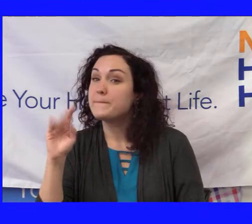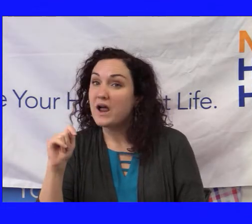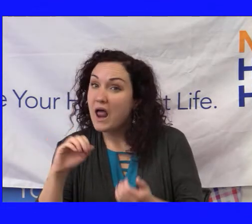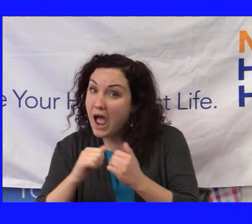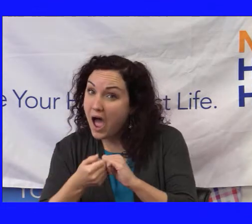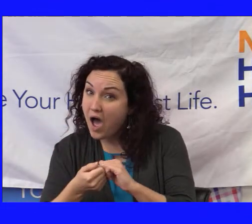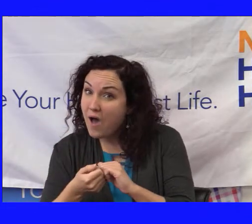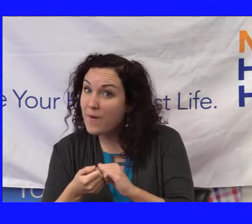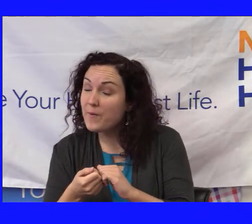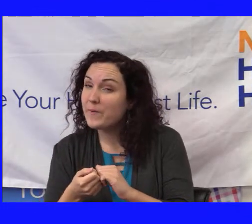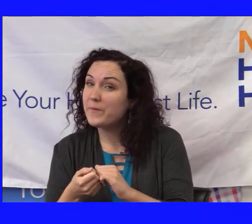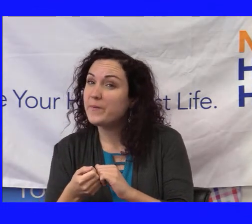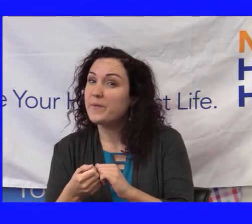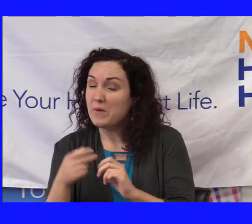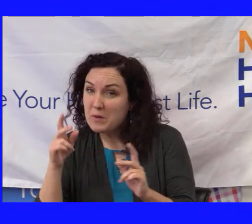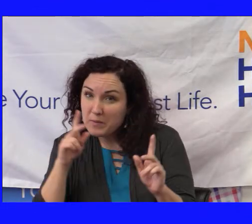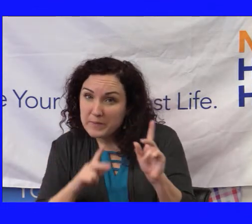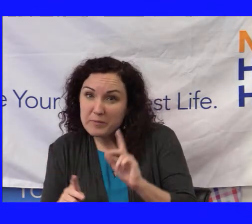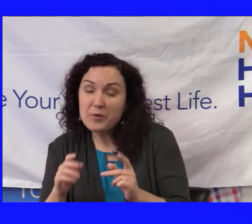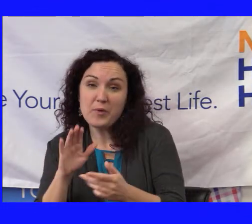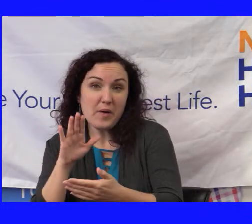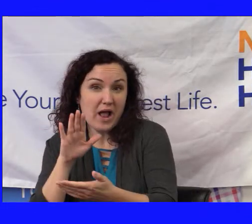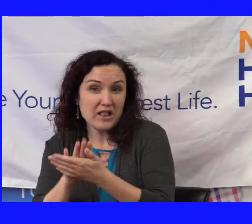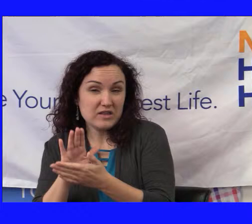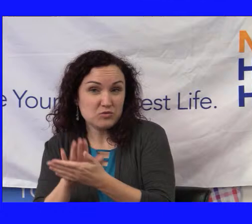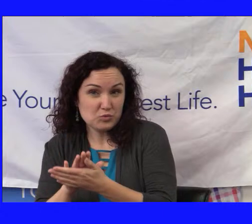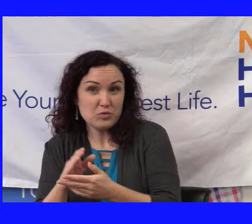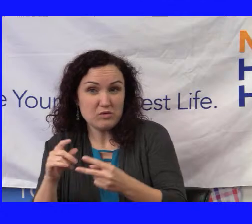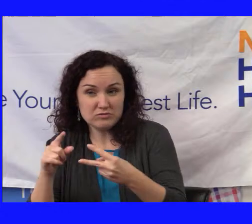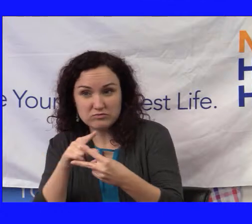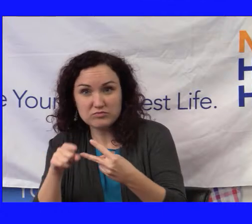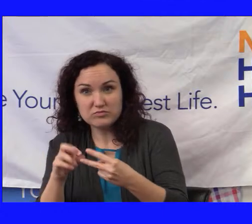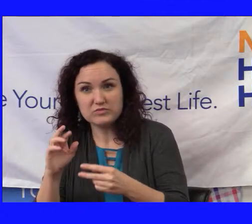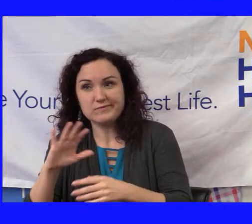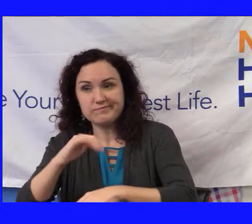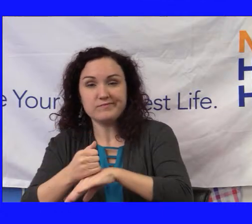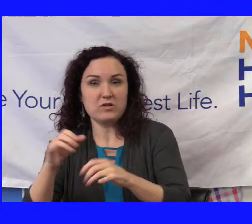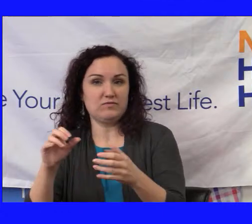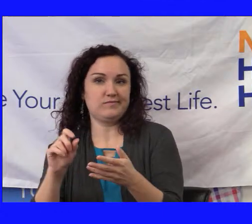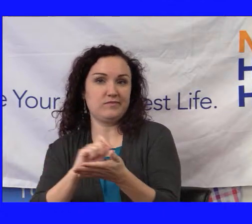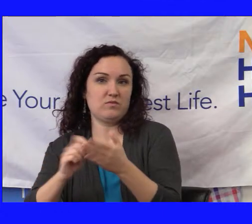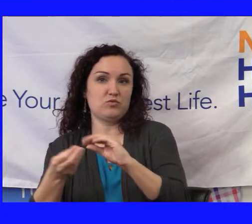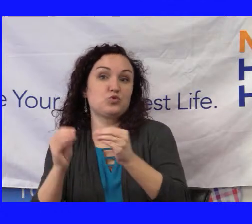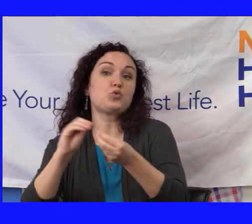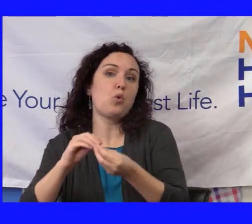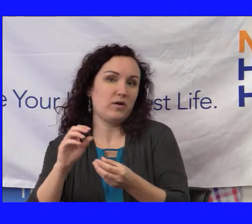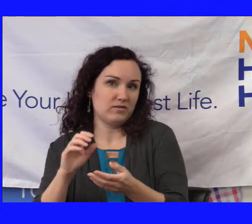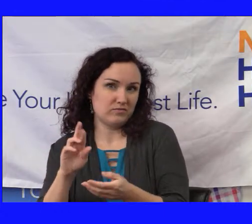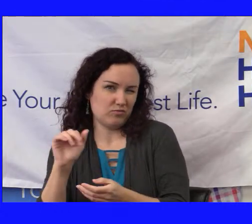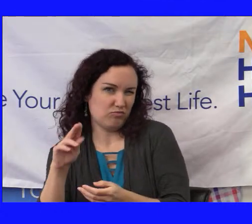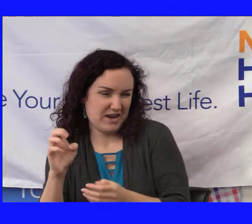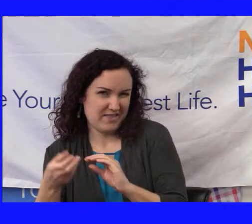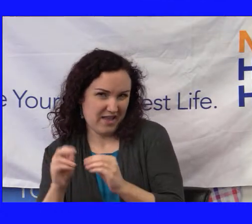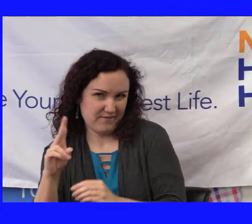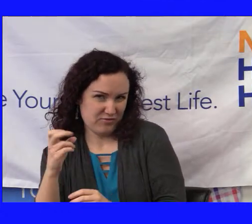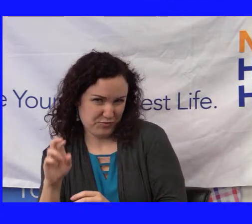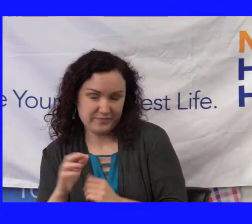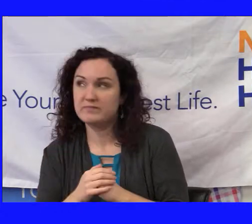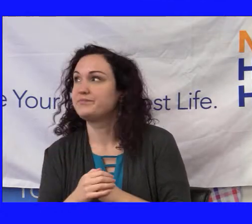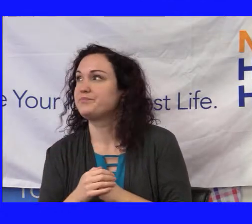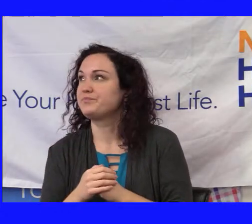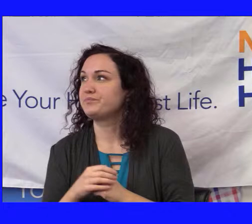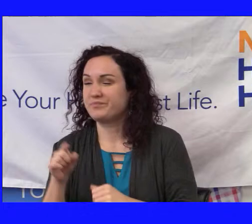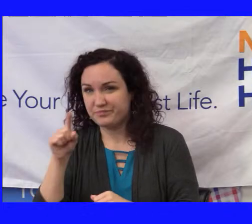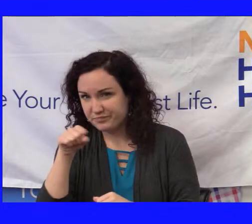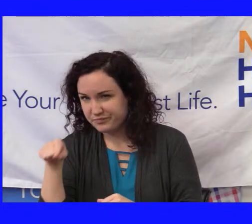the individuals and the academic institutions rate that particular vendor. So you can see Change Healthcare is still leading in that arena. So that's